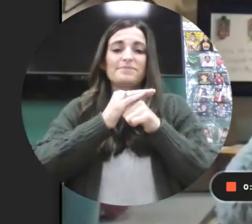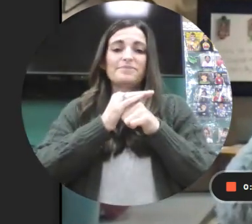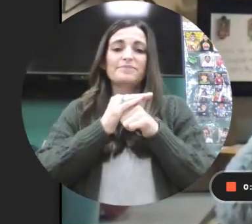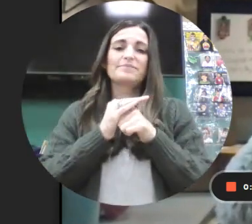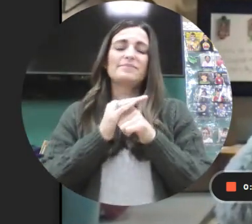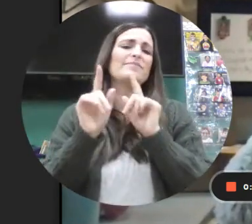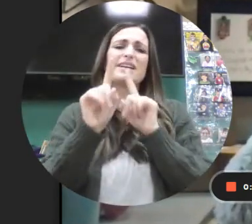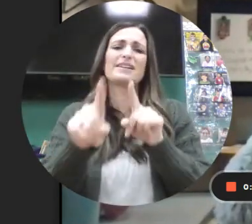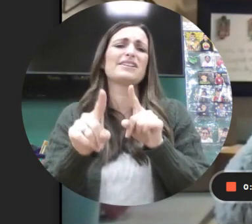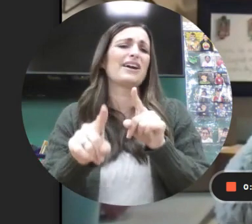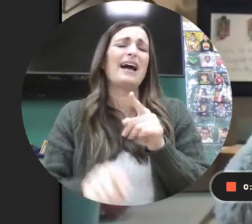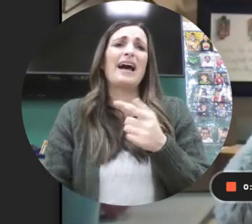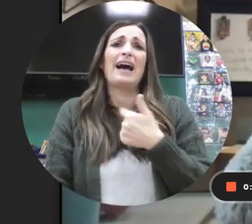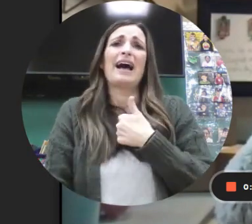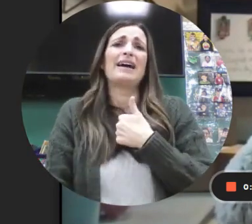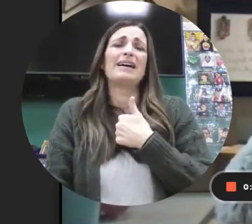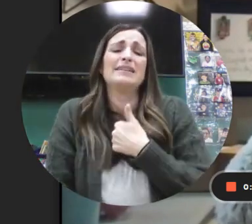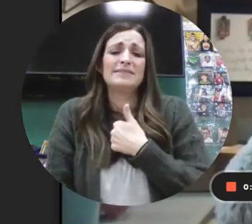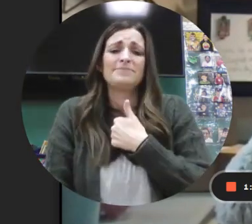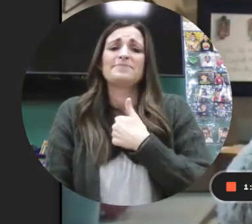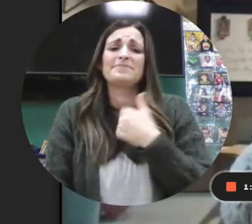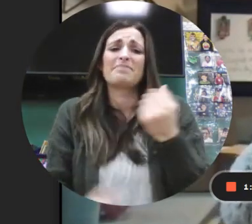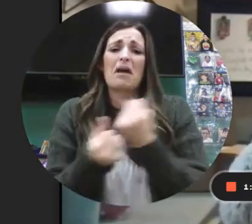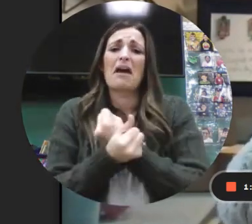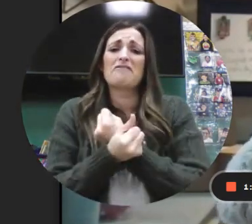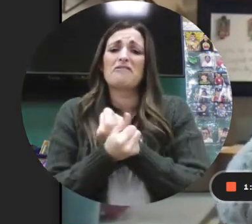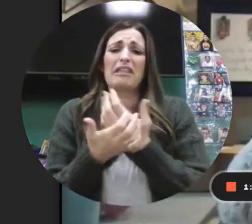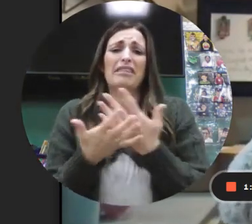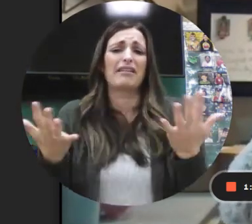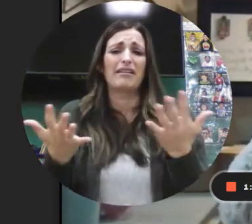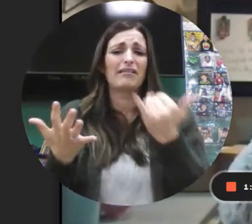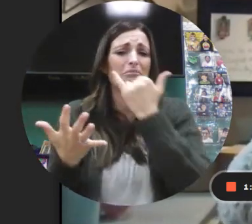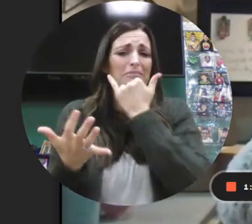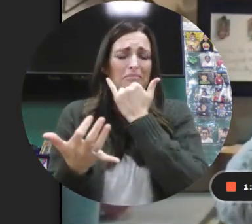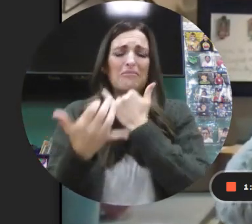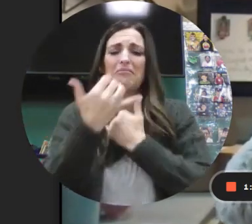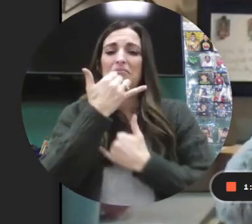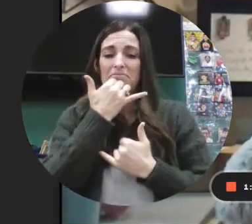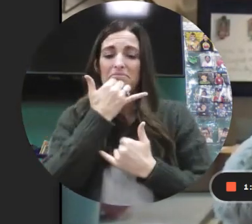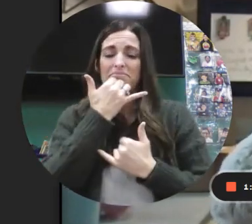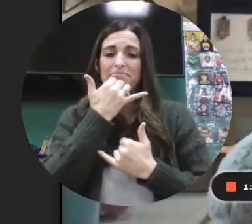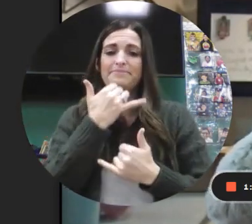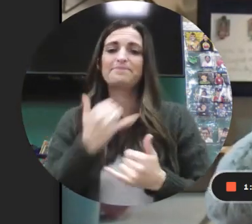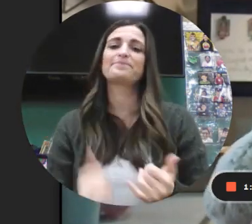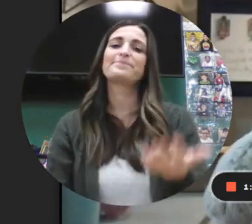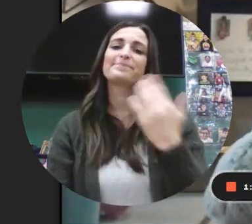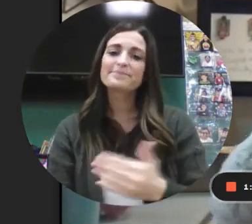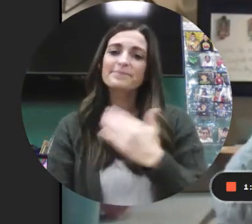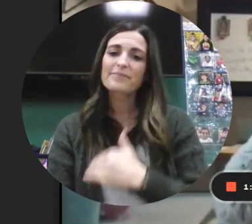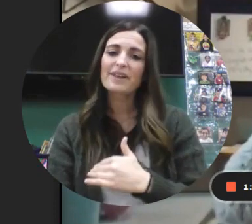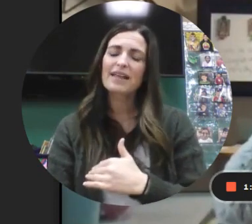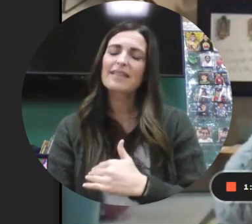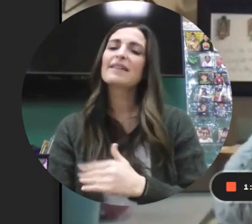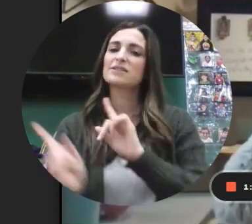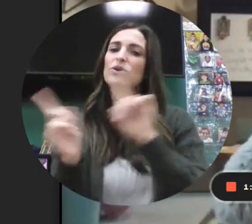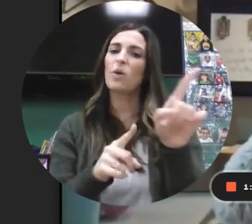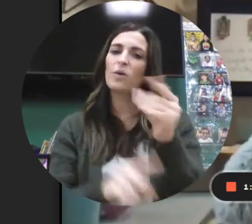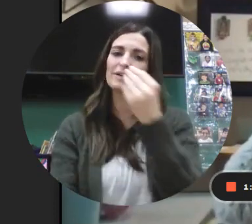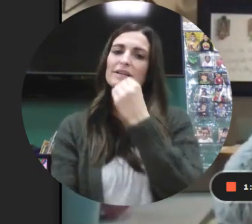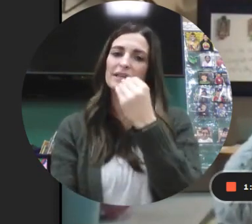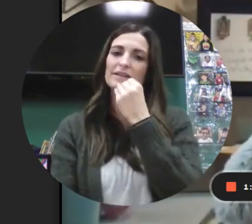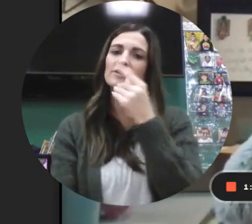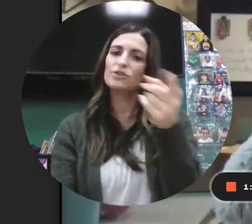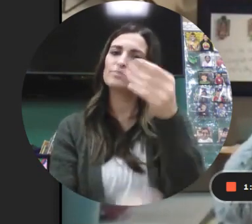in pieces. "Everything." "Come on, Em," Dad said, picking up my backpack. "Let's get you something to eat and you can